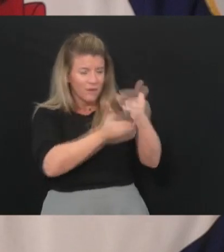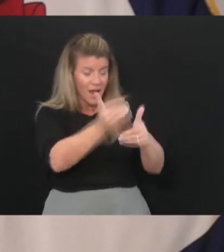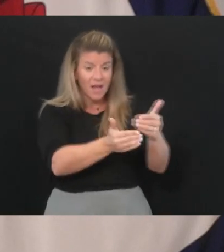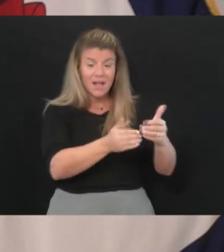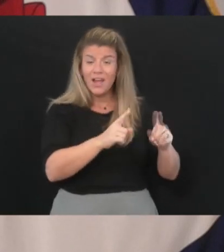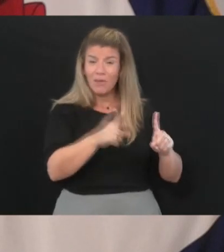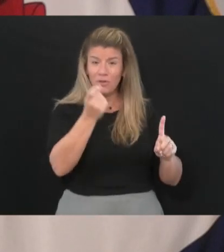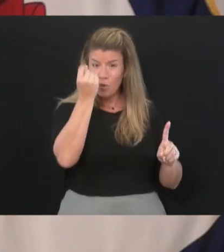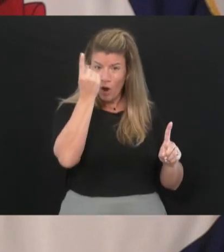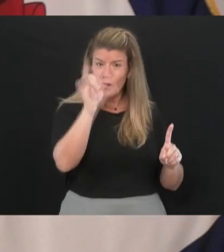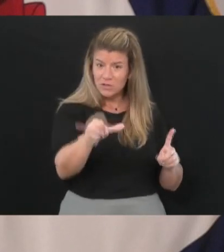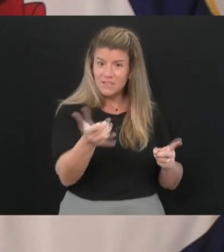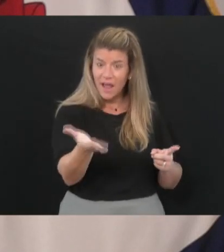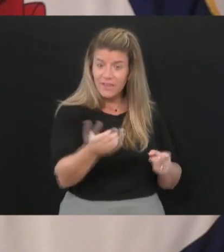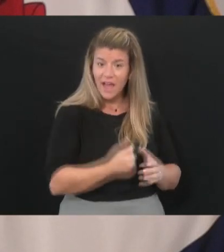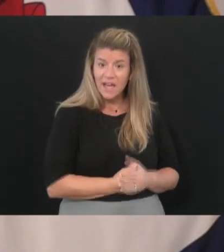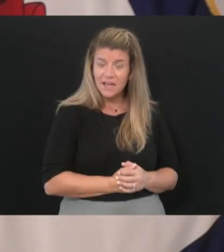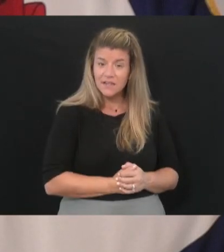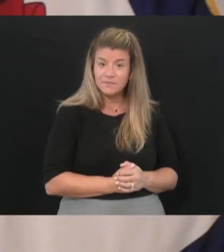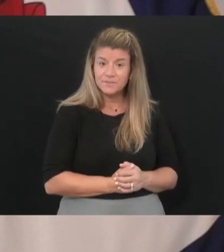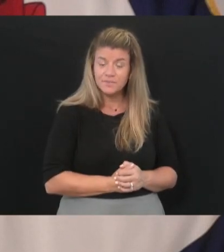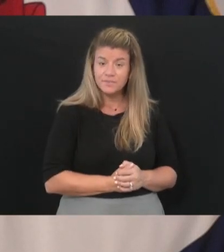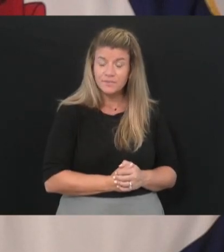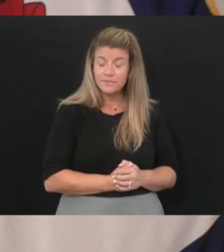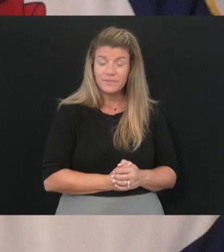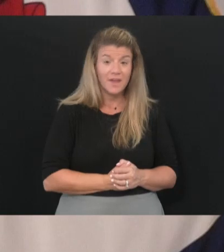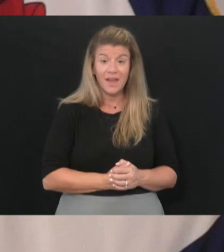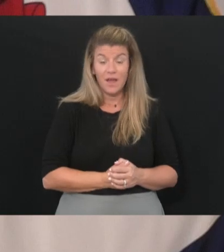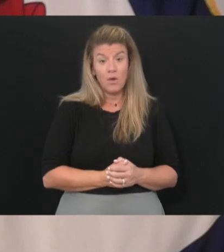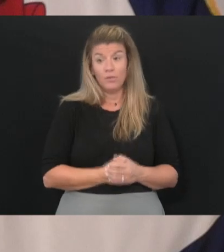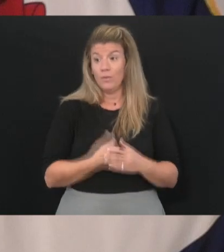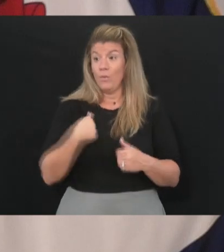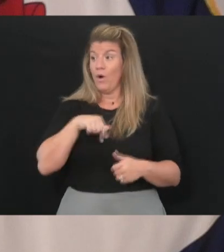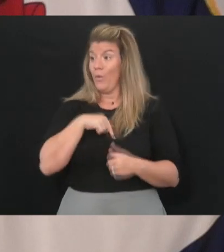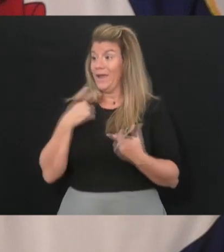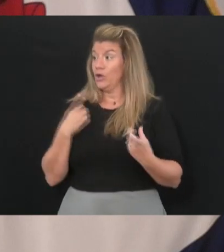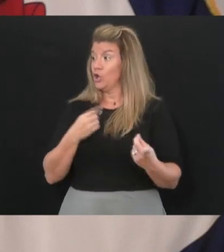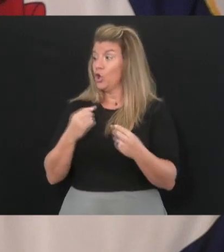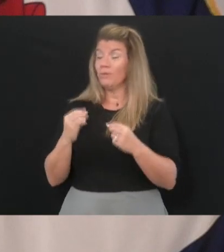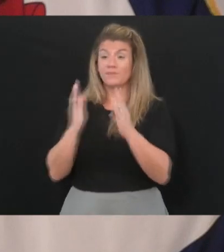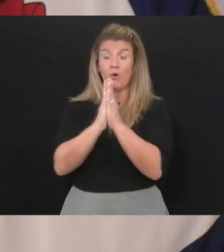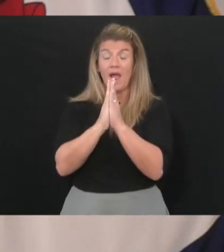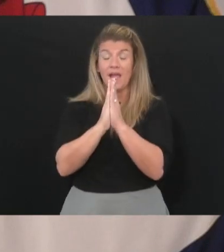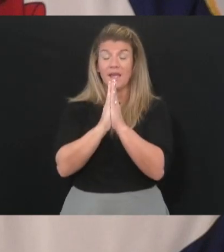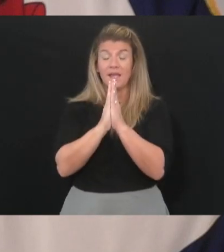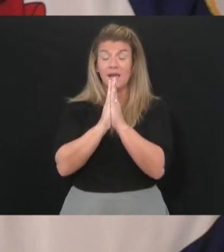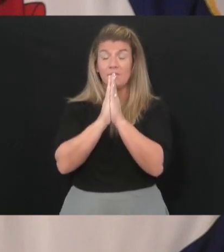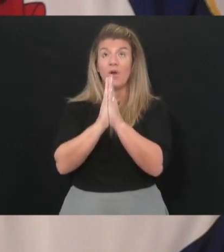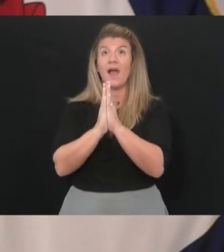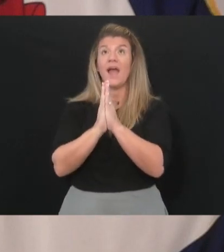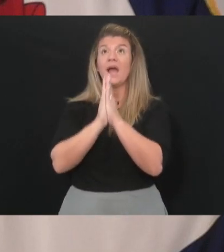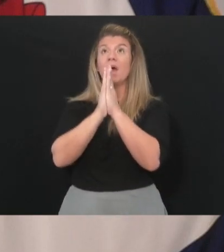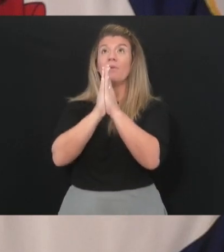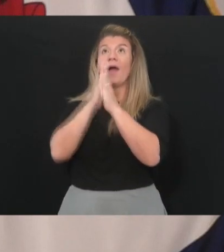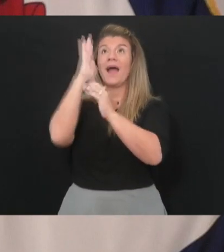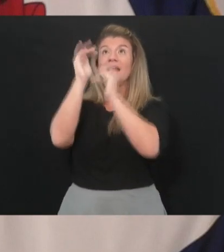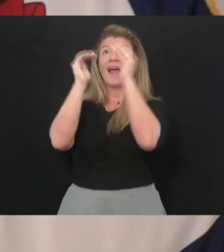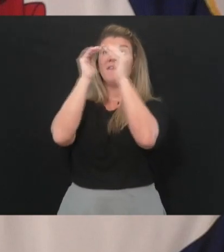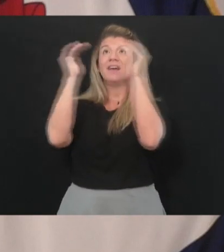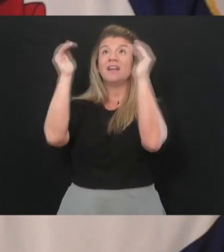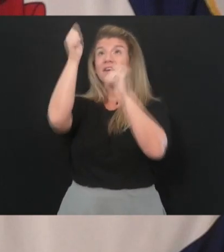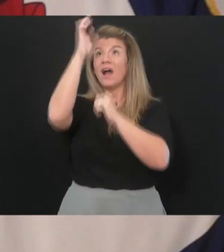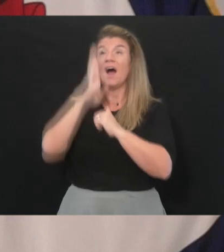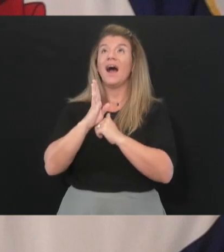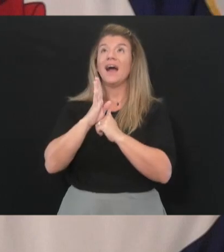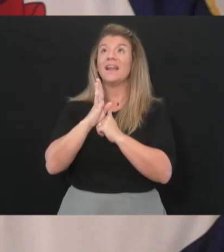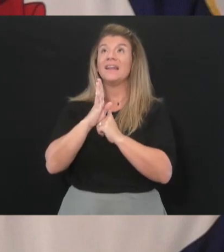know. We pray, and we pray to God above that some way, somehow,